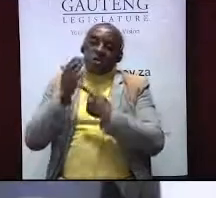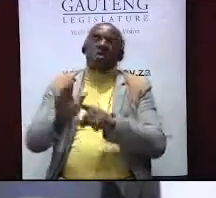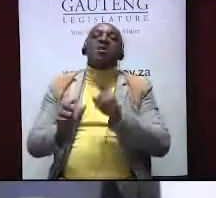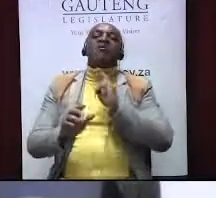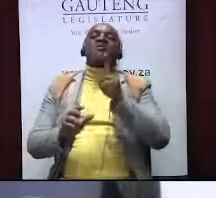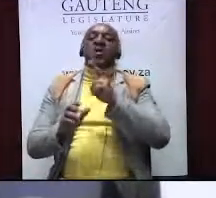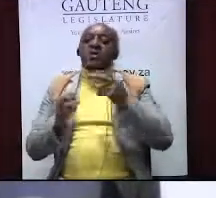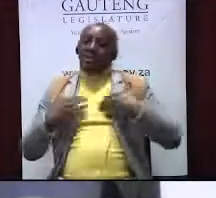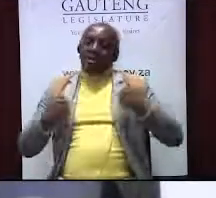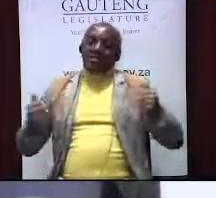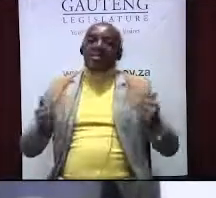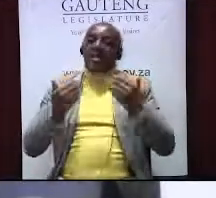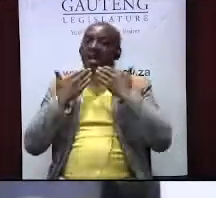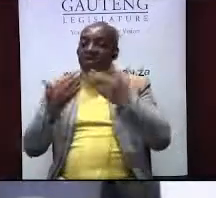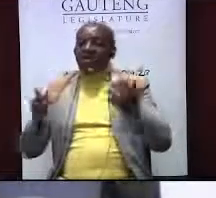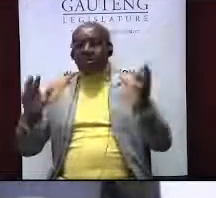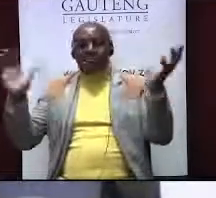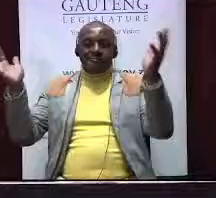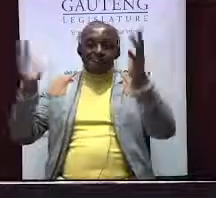much.